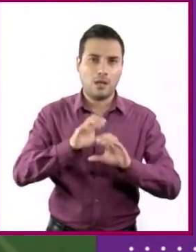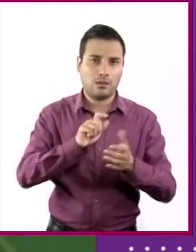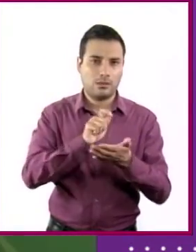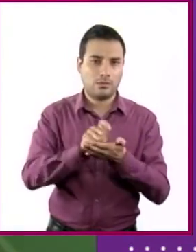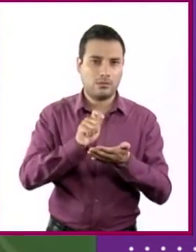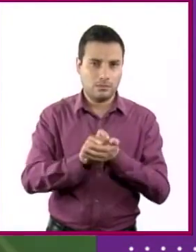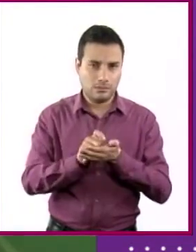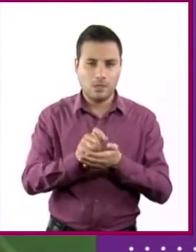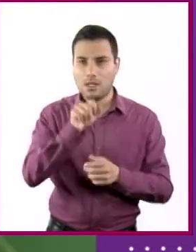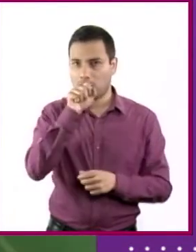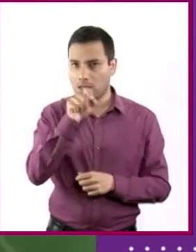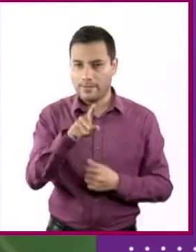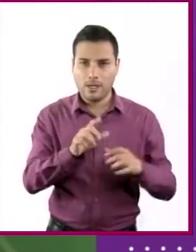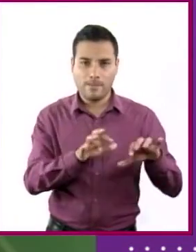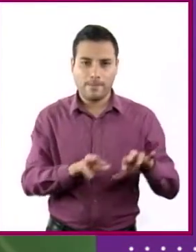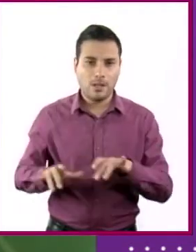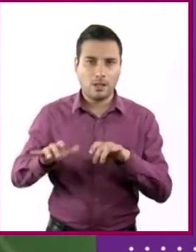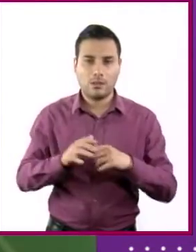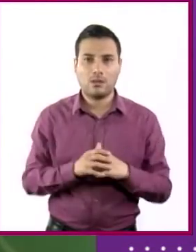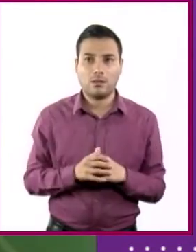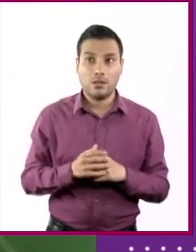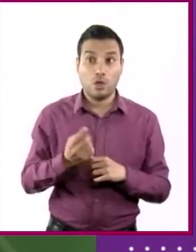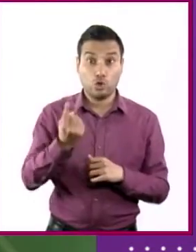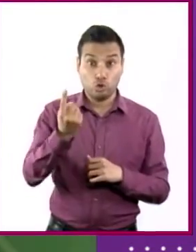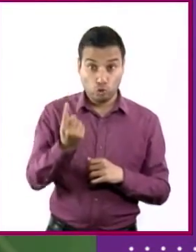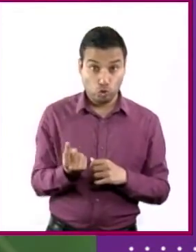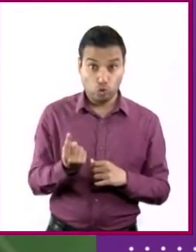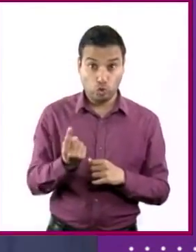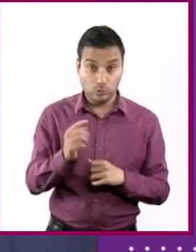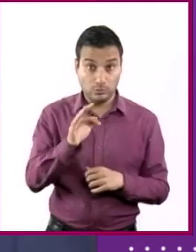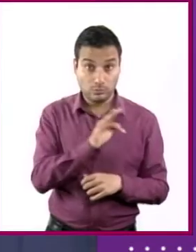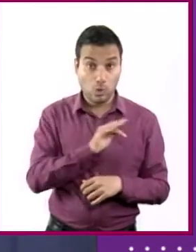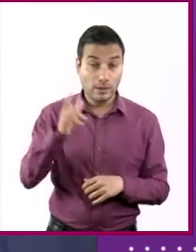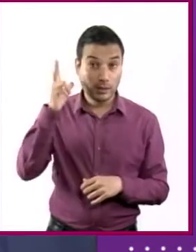musician. Could he hear when he was a child?